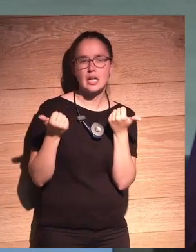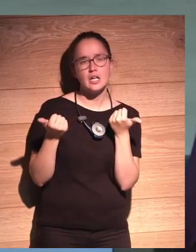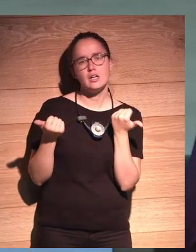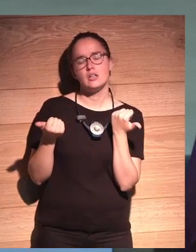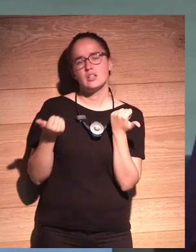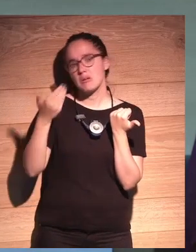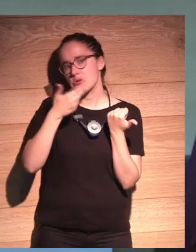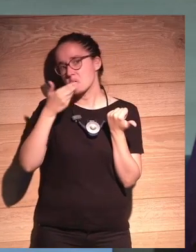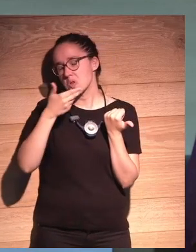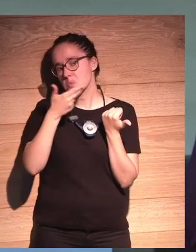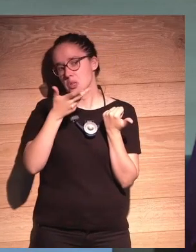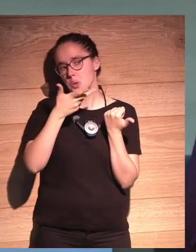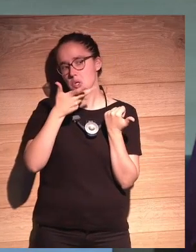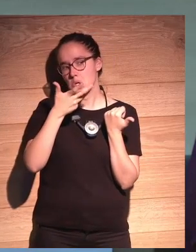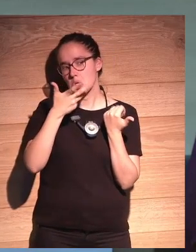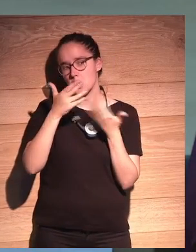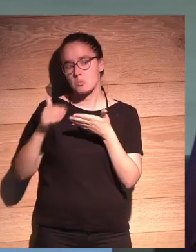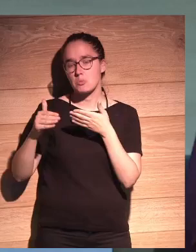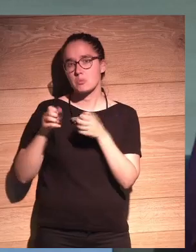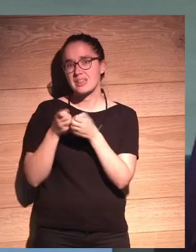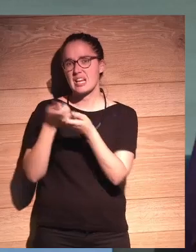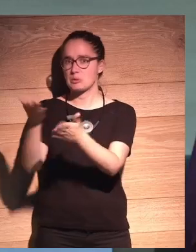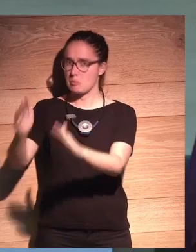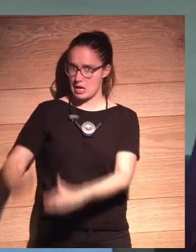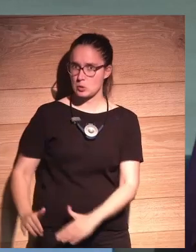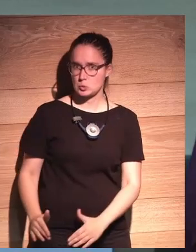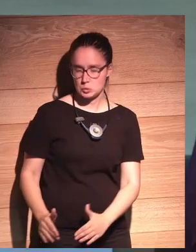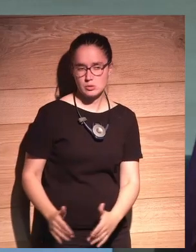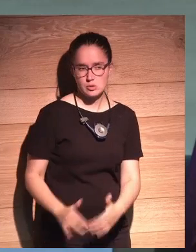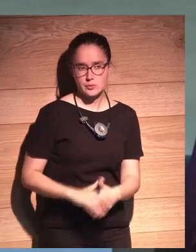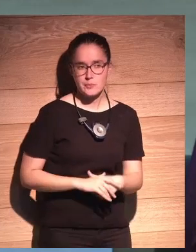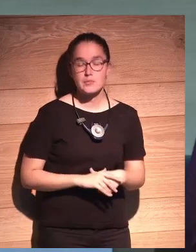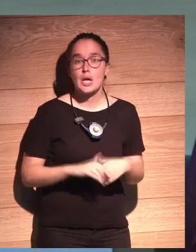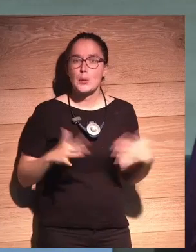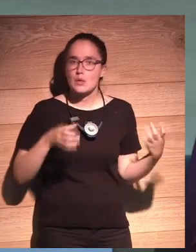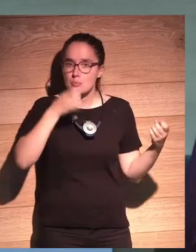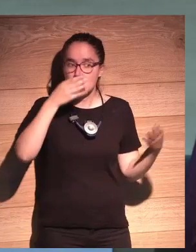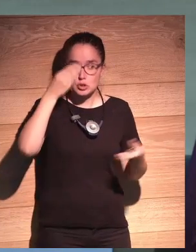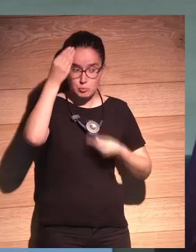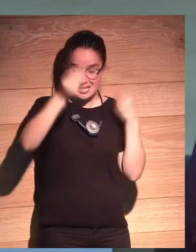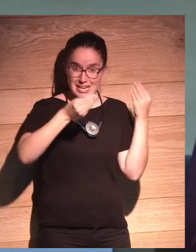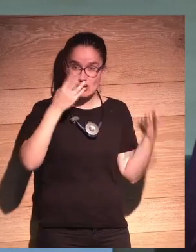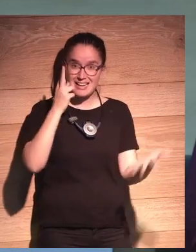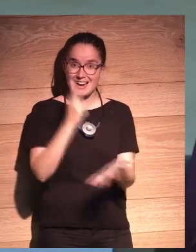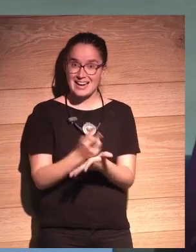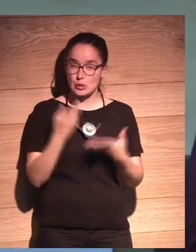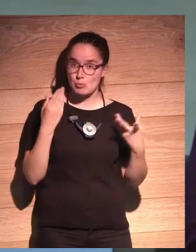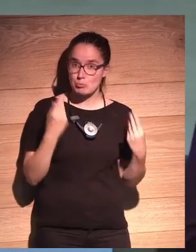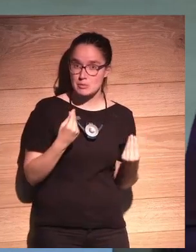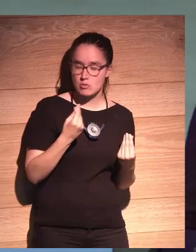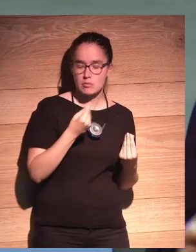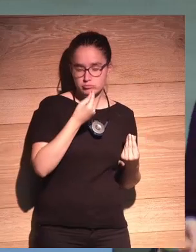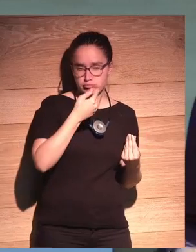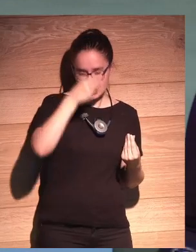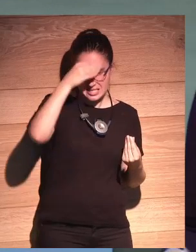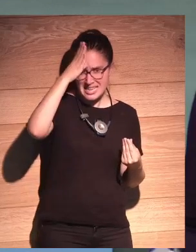mindsets is much more interesting than just the knowledge that has to be conveyed purely. So